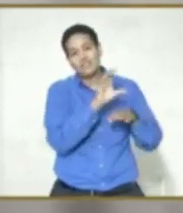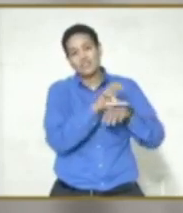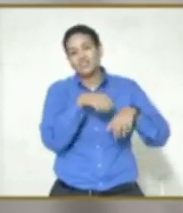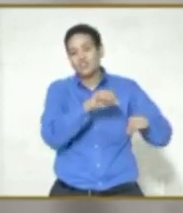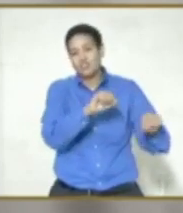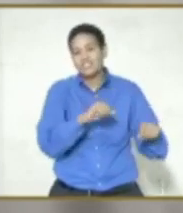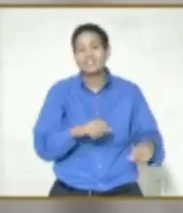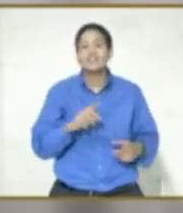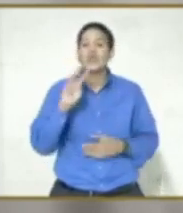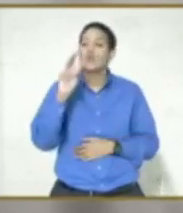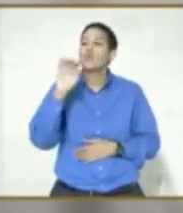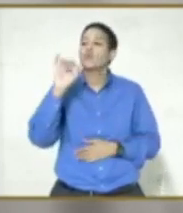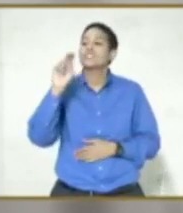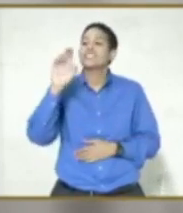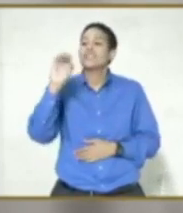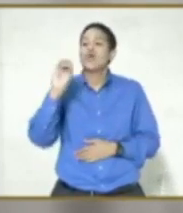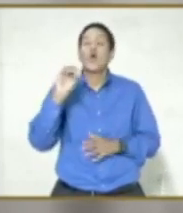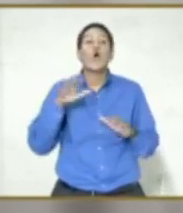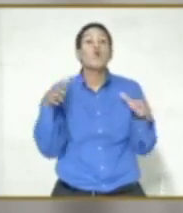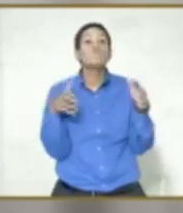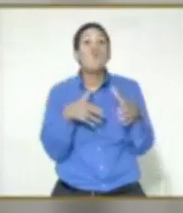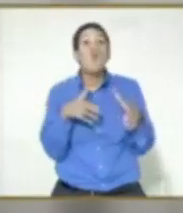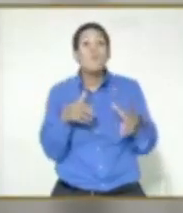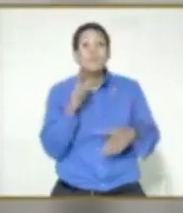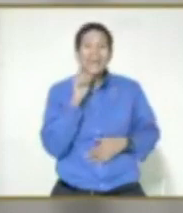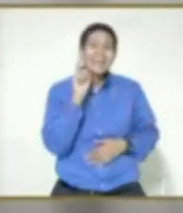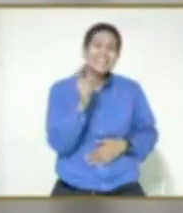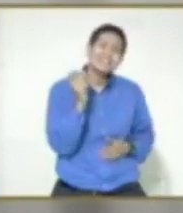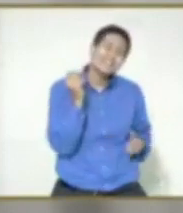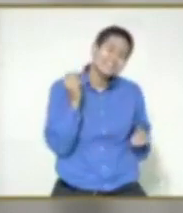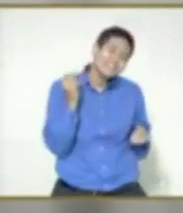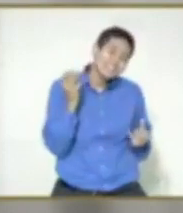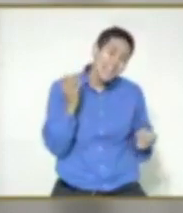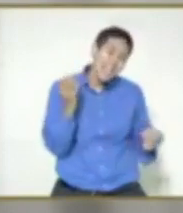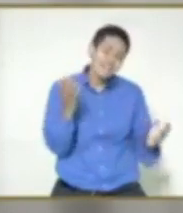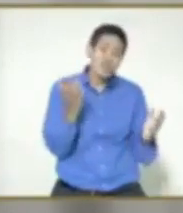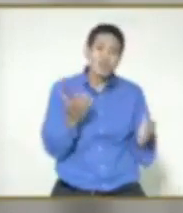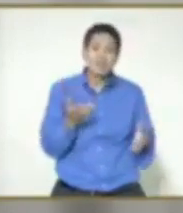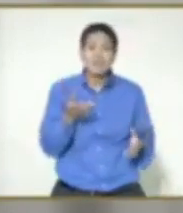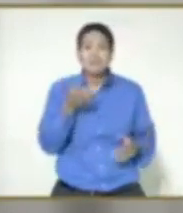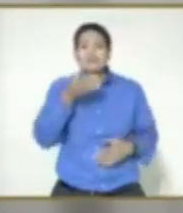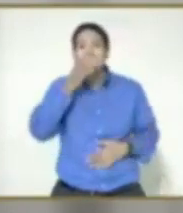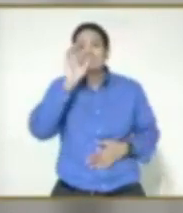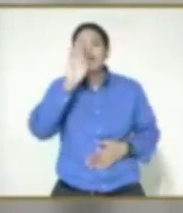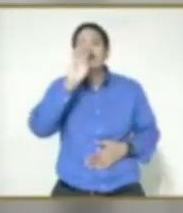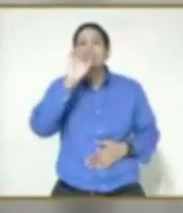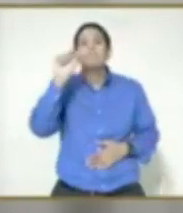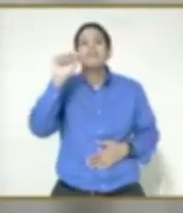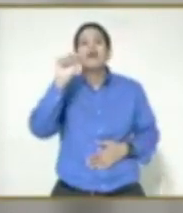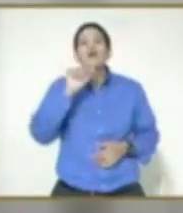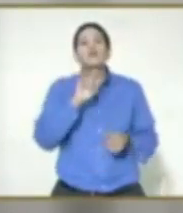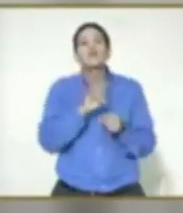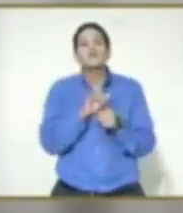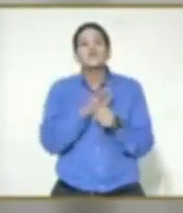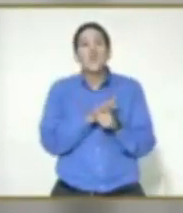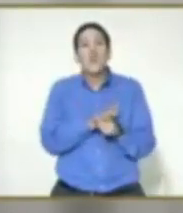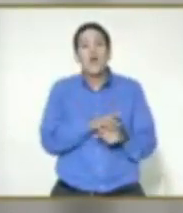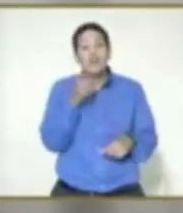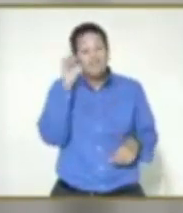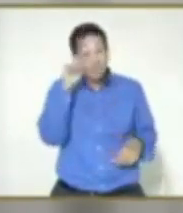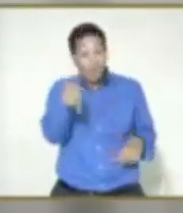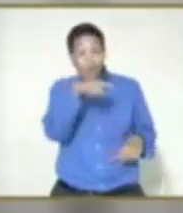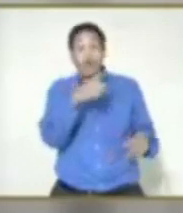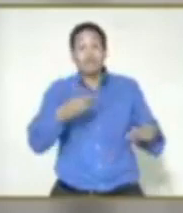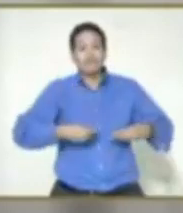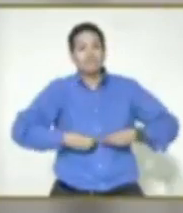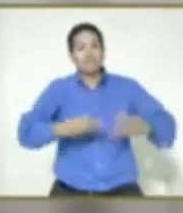the Wisinko Group has given several hundred cases of bigger soft drinks for the homeless across